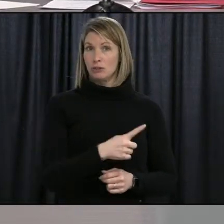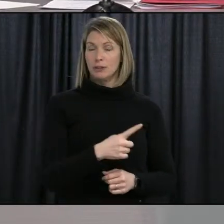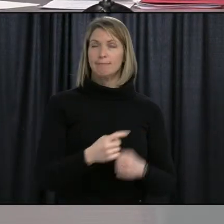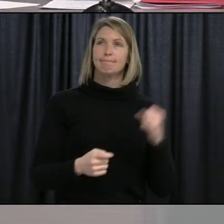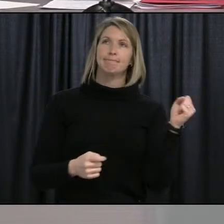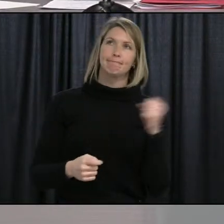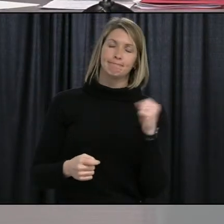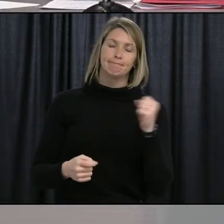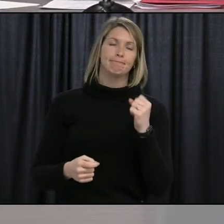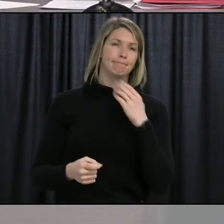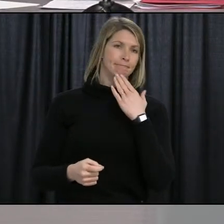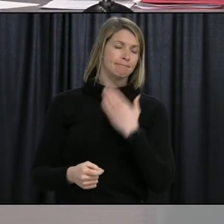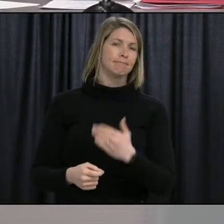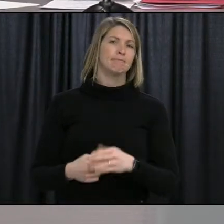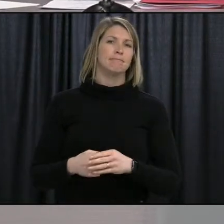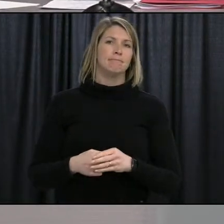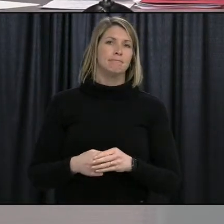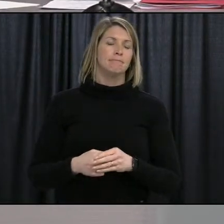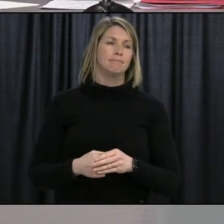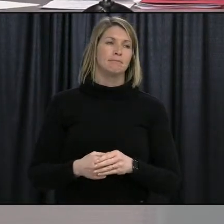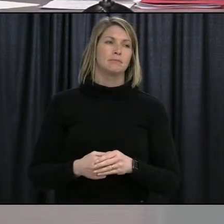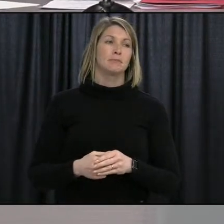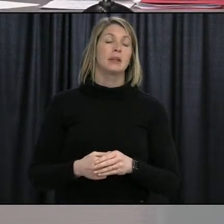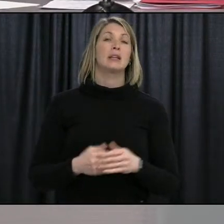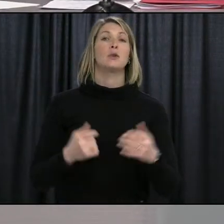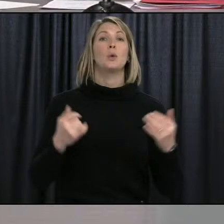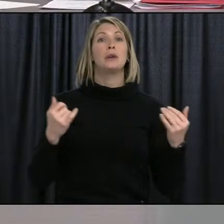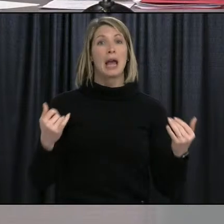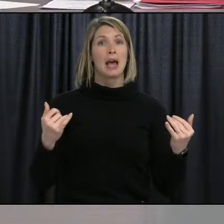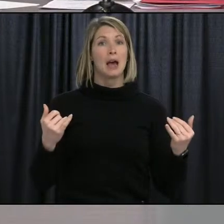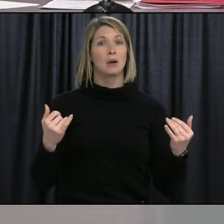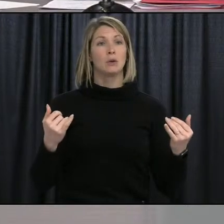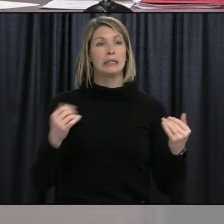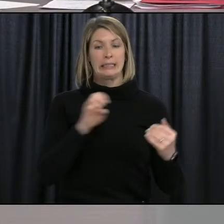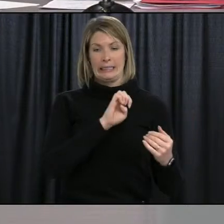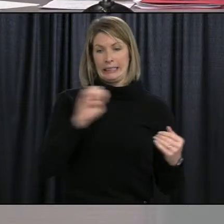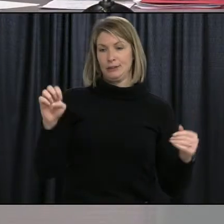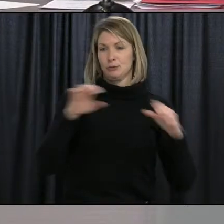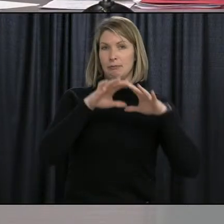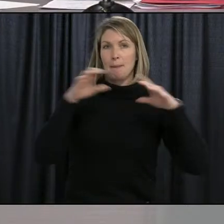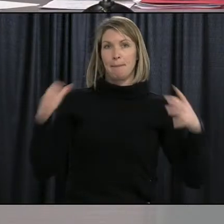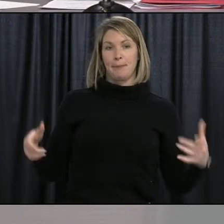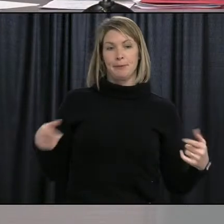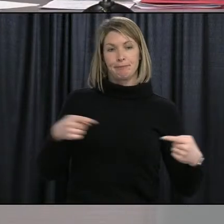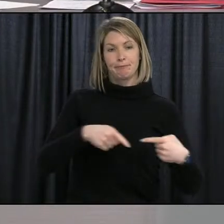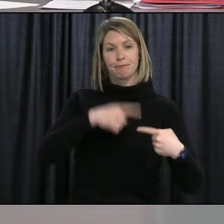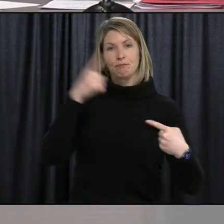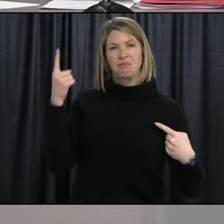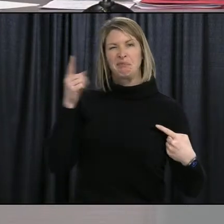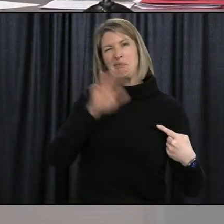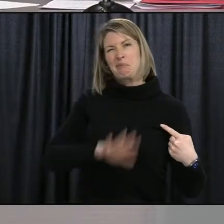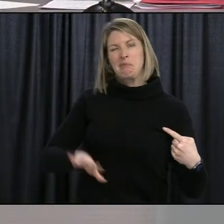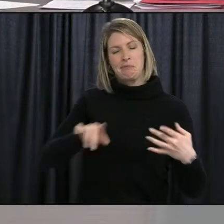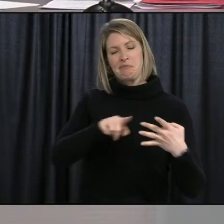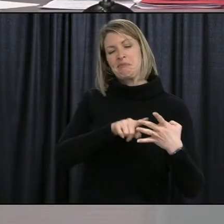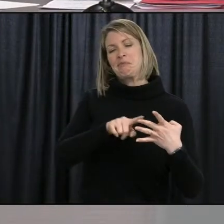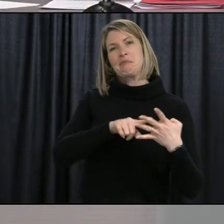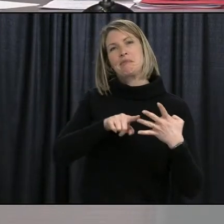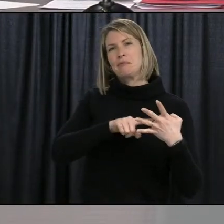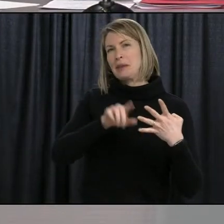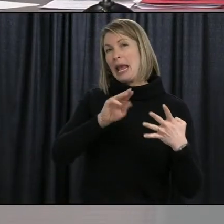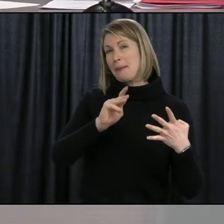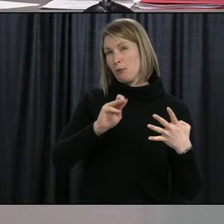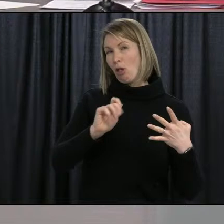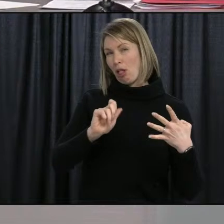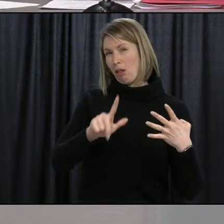of reopening the Atlantic bubble in mid-April, do we expect that rotational workers will